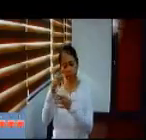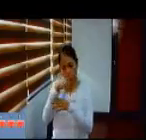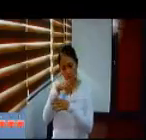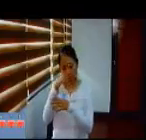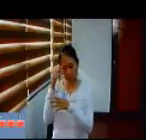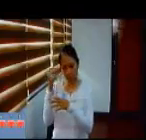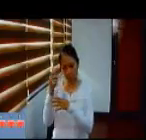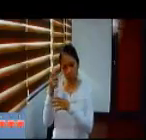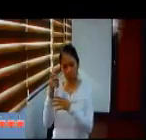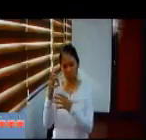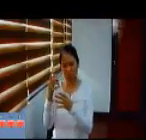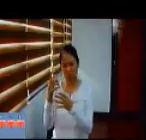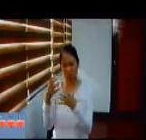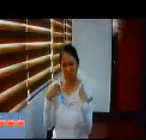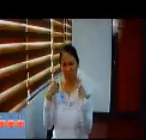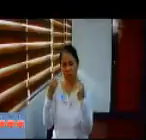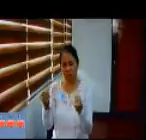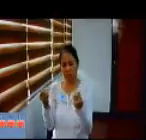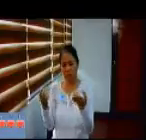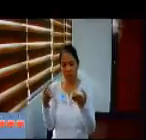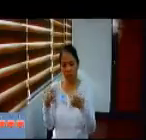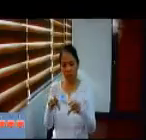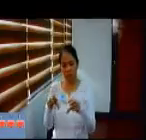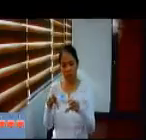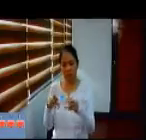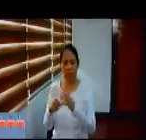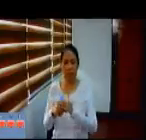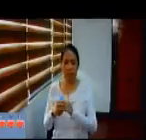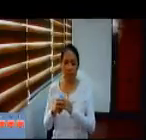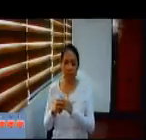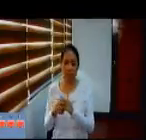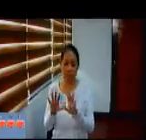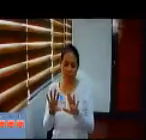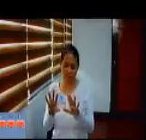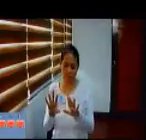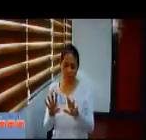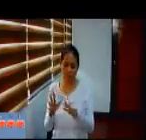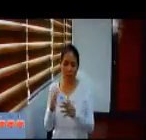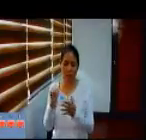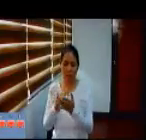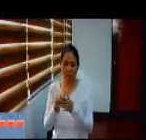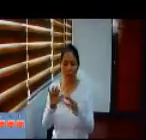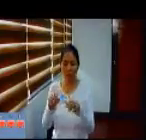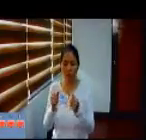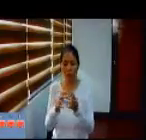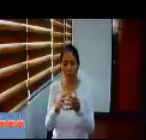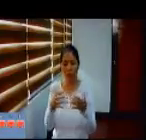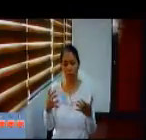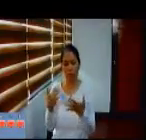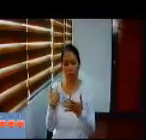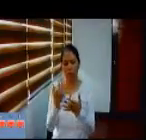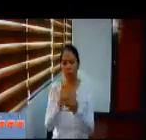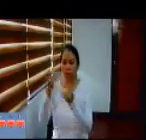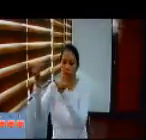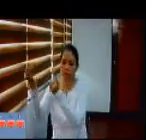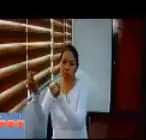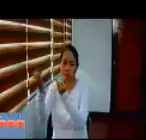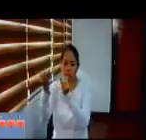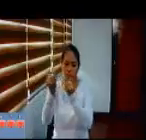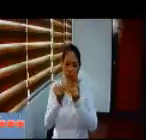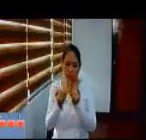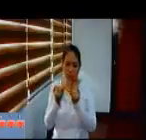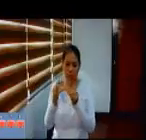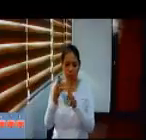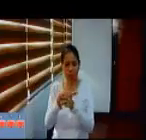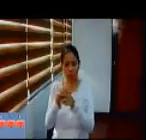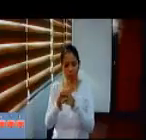due to extreme events. That is about how we import on a regular basis, Your Honors.